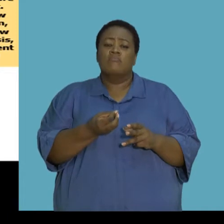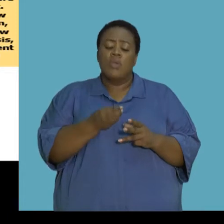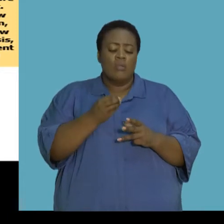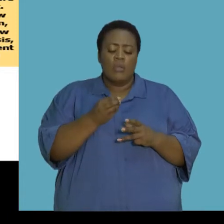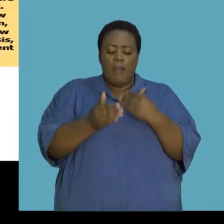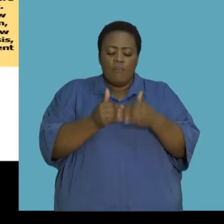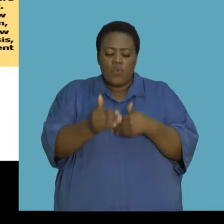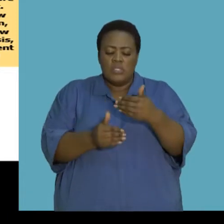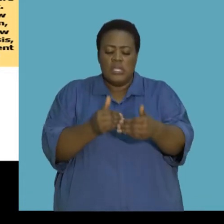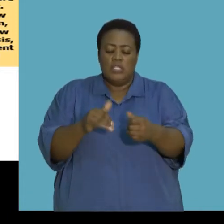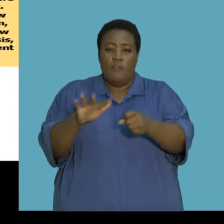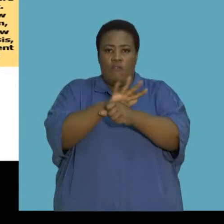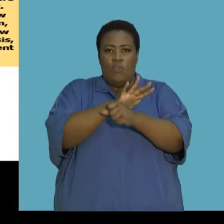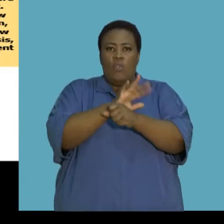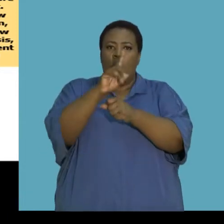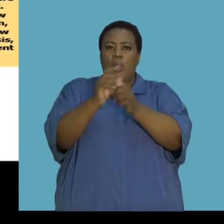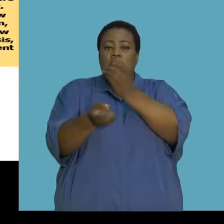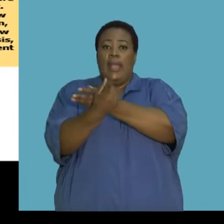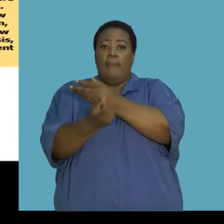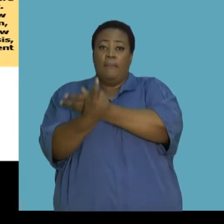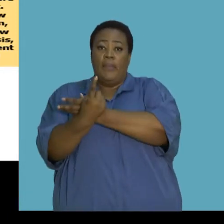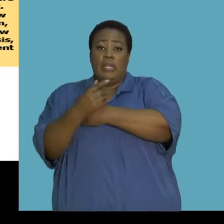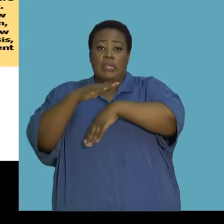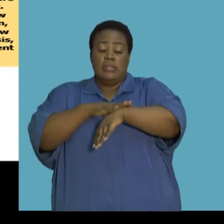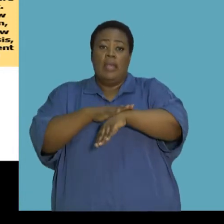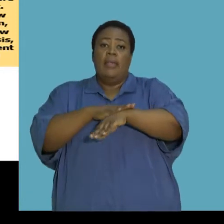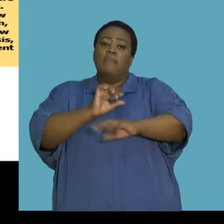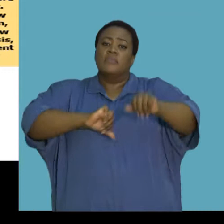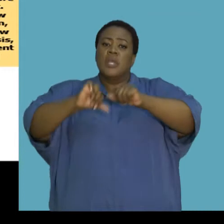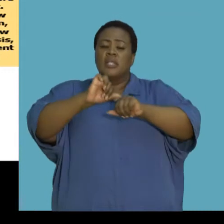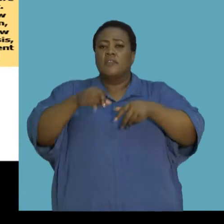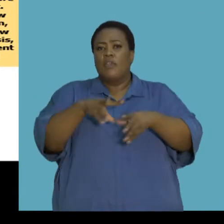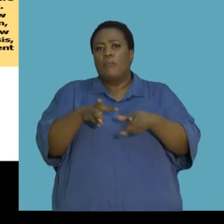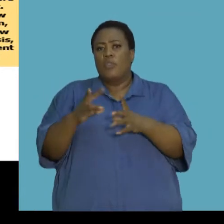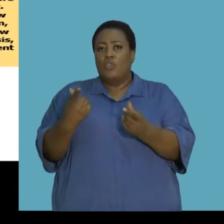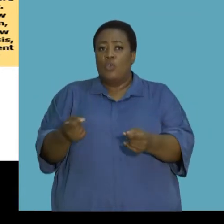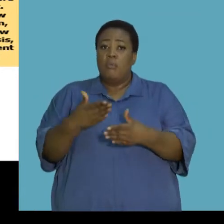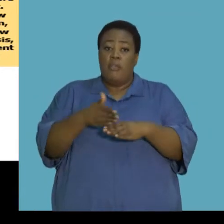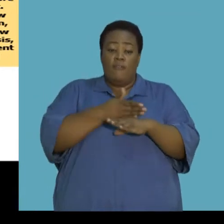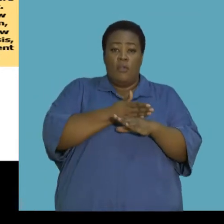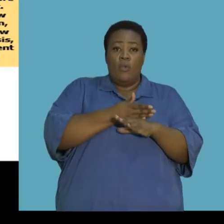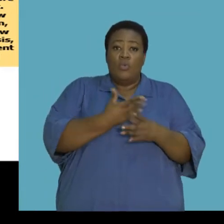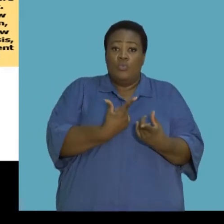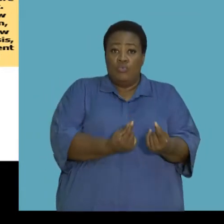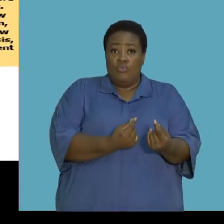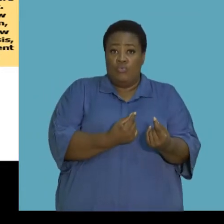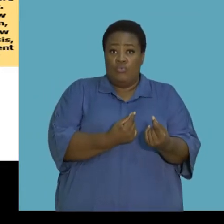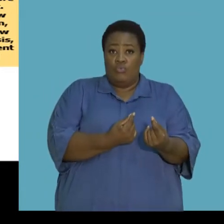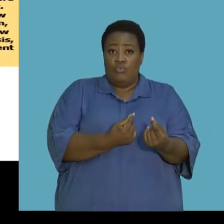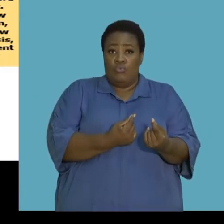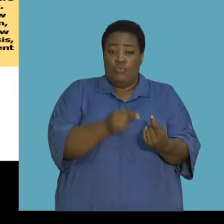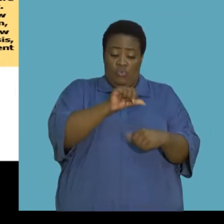entire process of what goes into scientific method. So at the start of any procedure, the first thing we need to look at